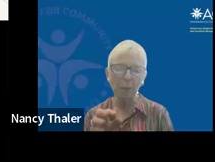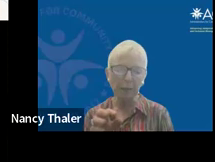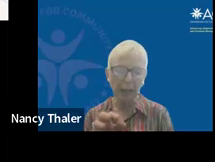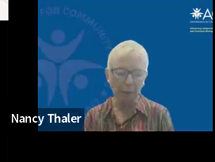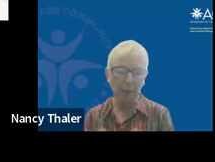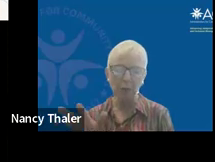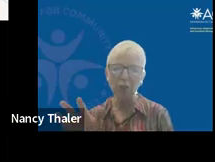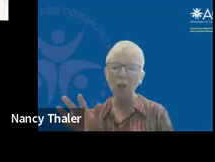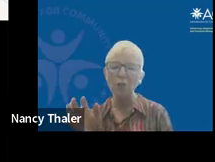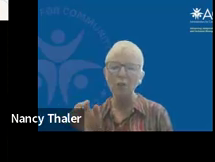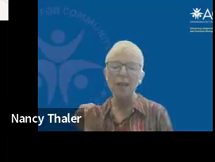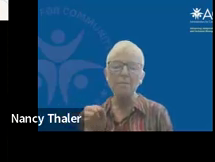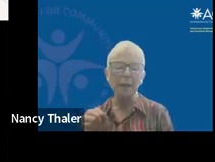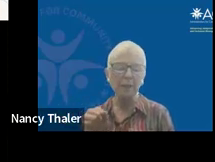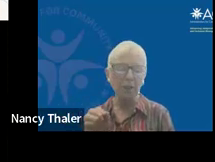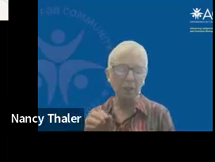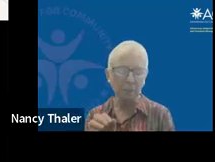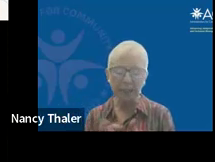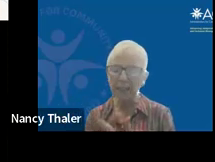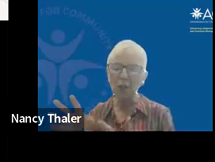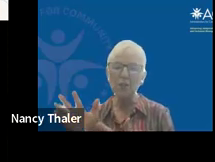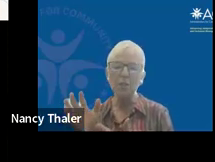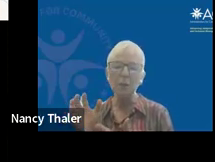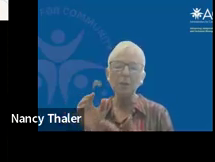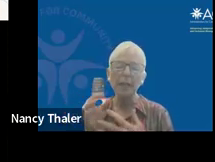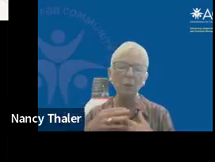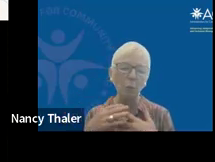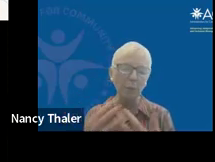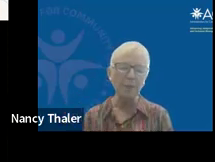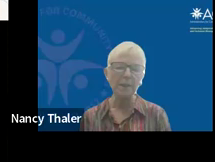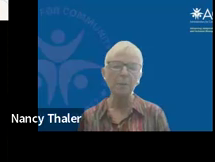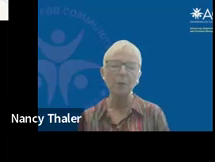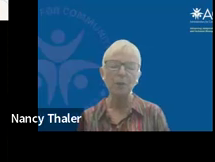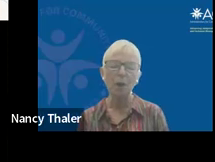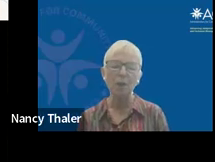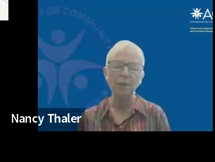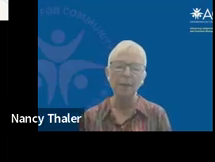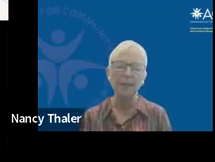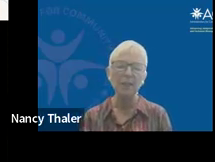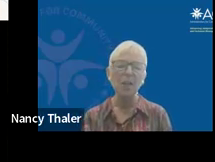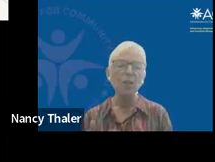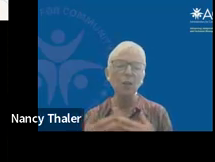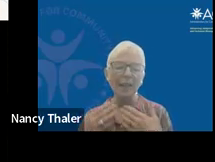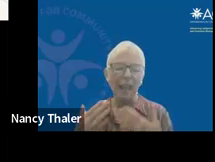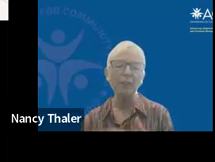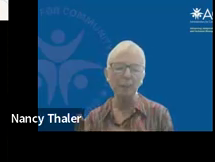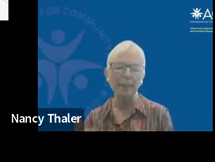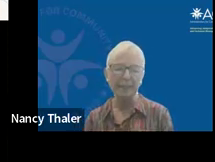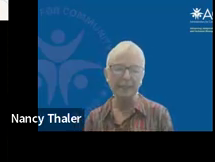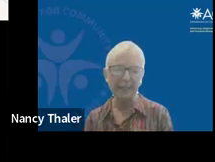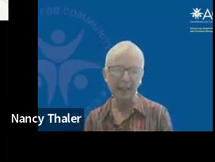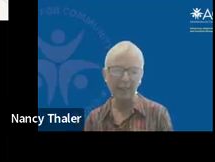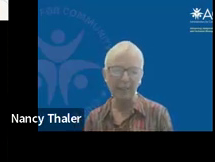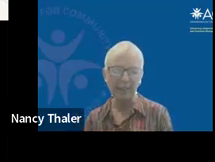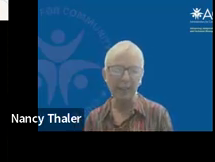make public how people are chosen, make the meeting notices public, have a website that posts all of the minutes so that everybody